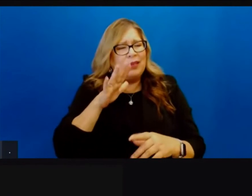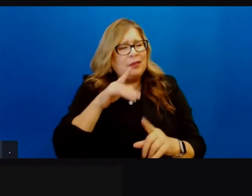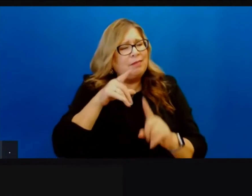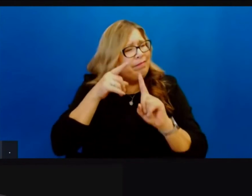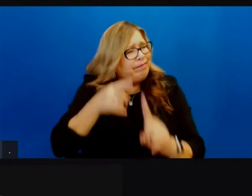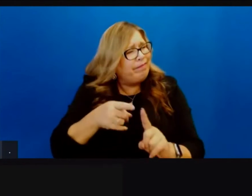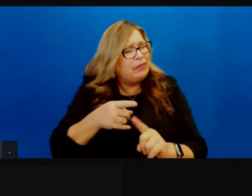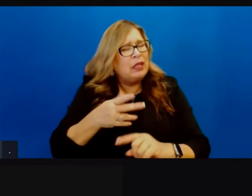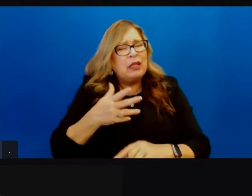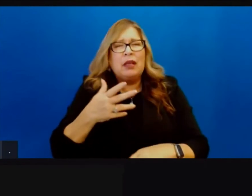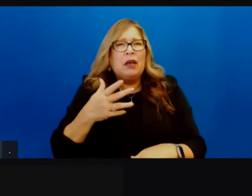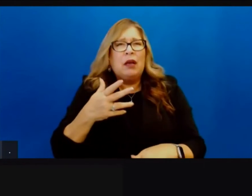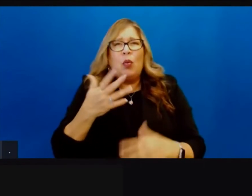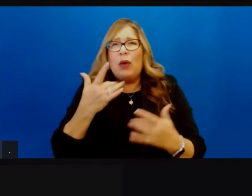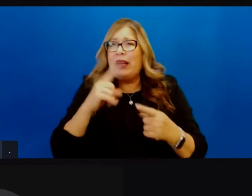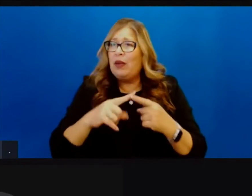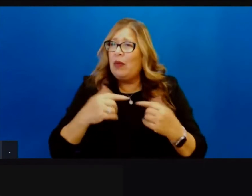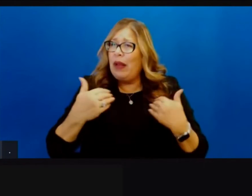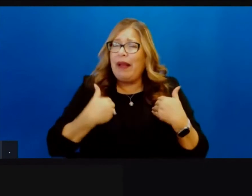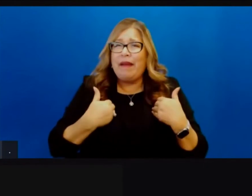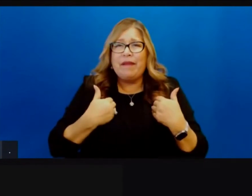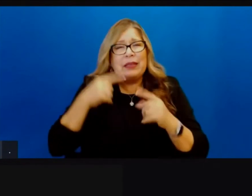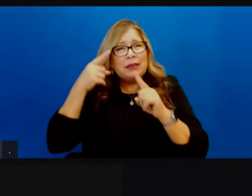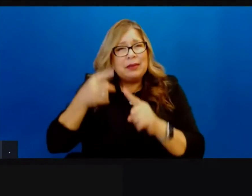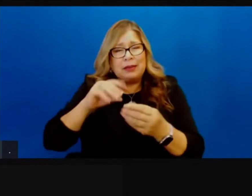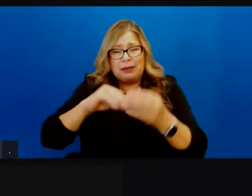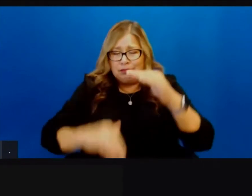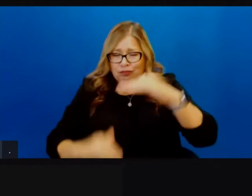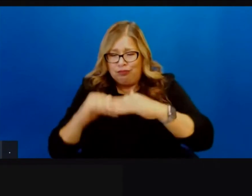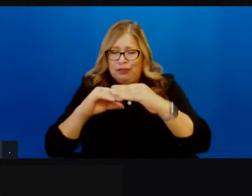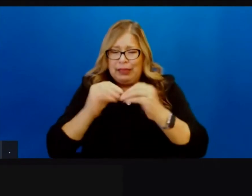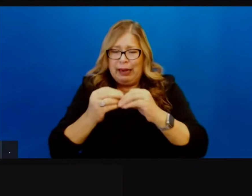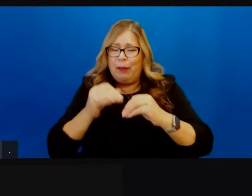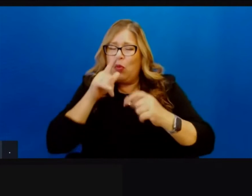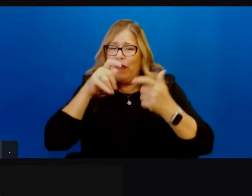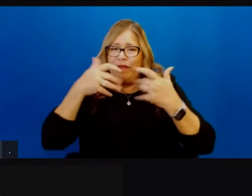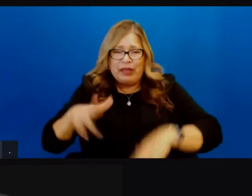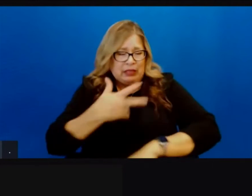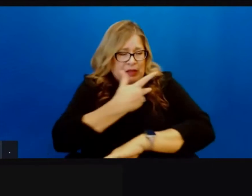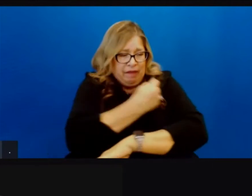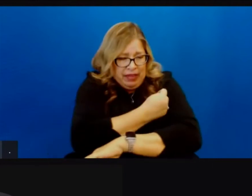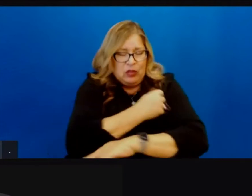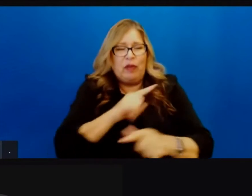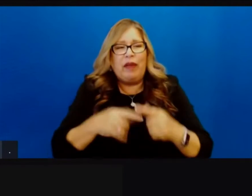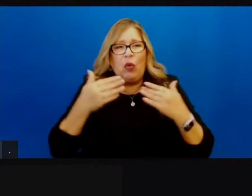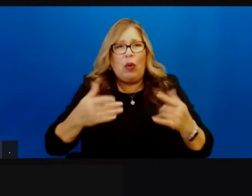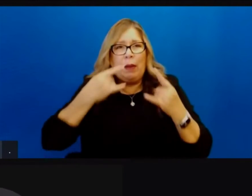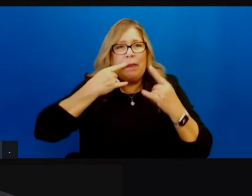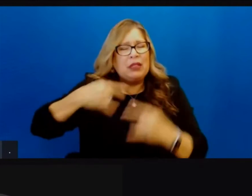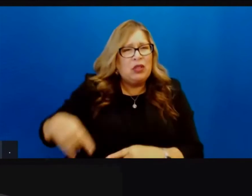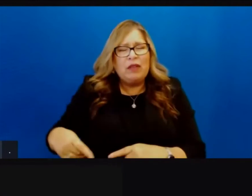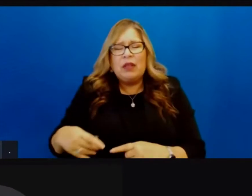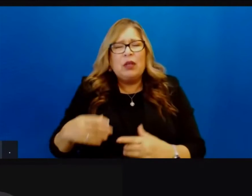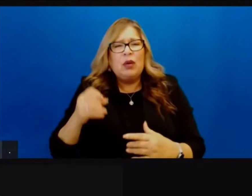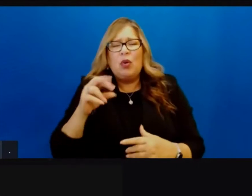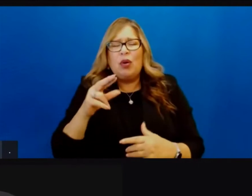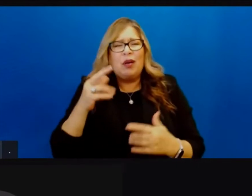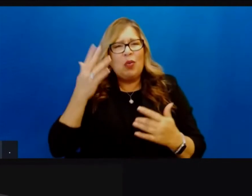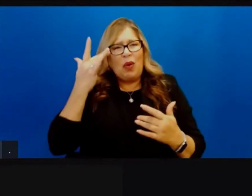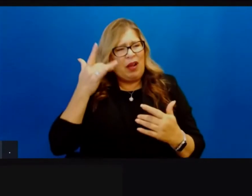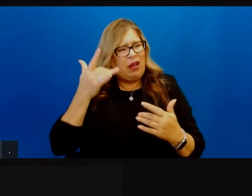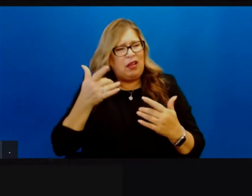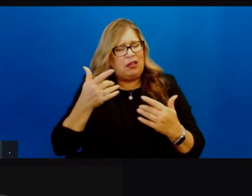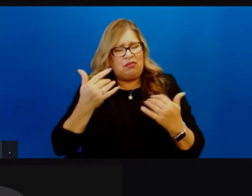For example, waiting until 85 or 90% of residents or whatever are vaccinated. And does the decision to